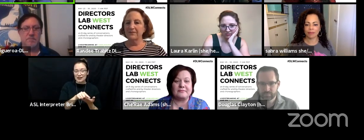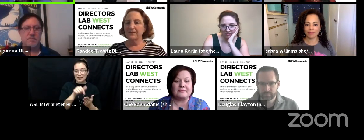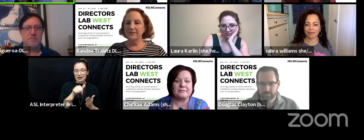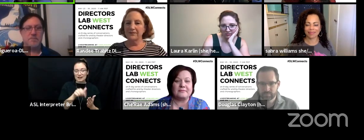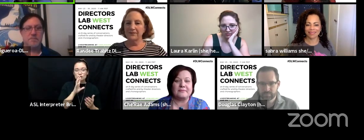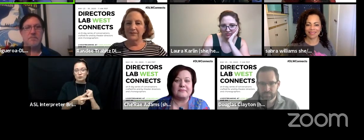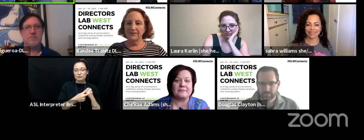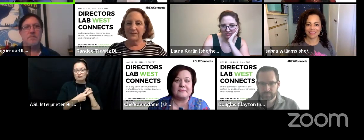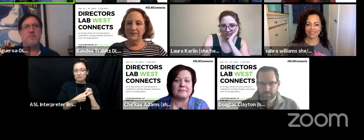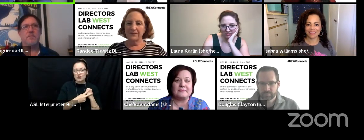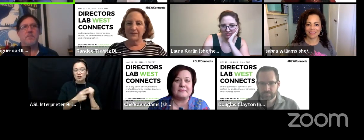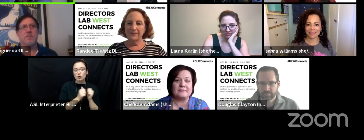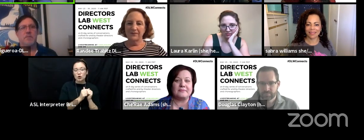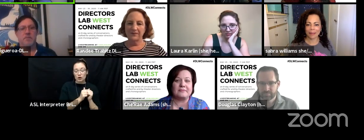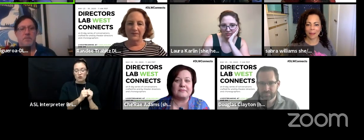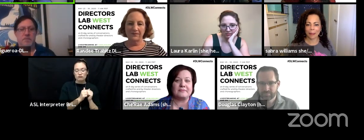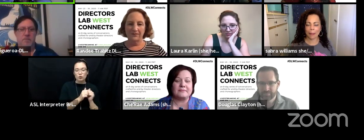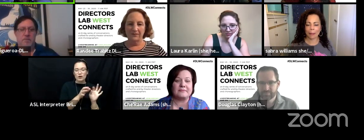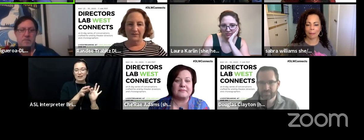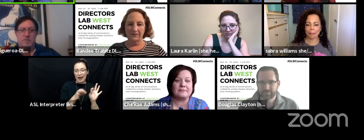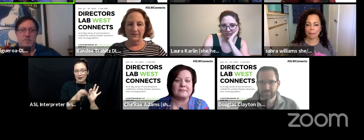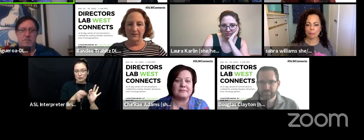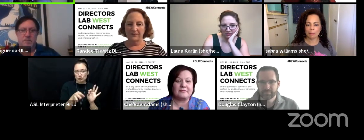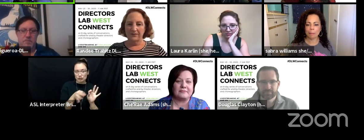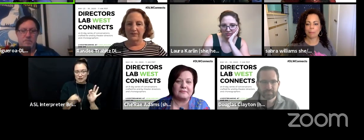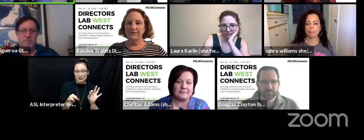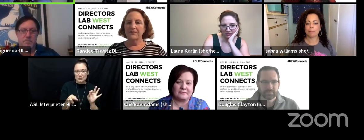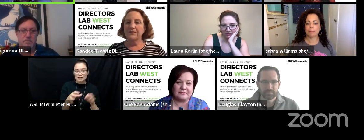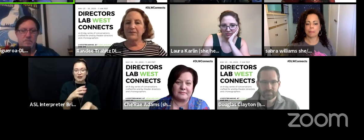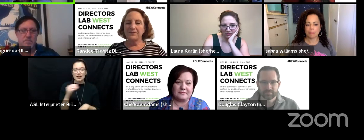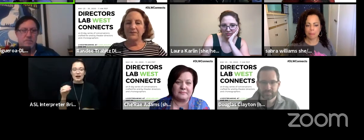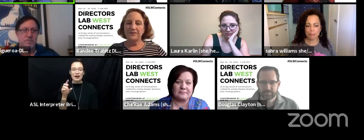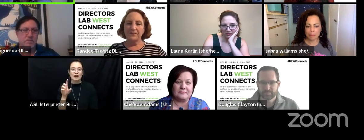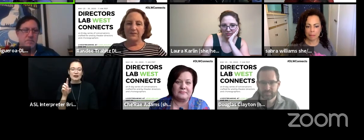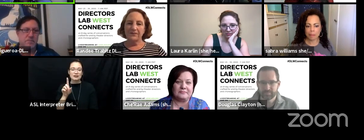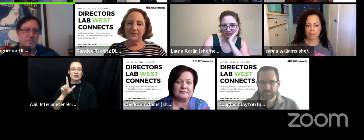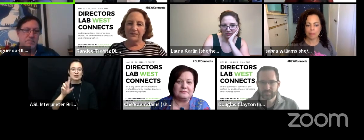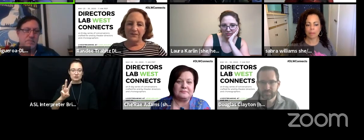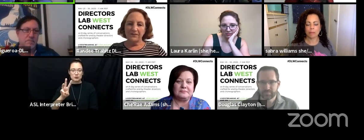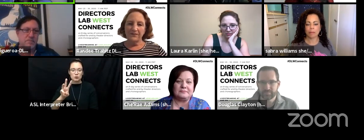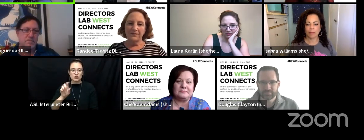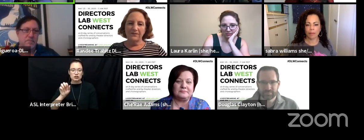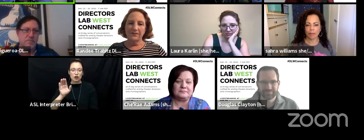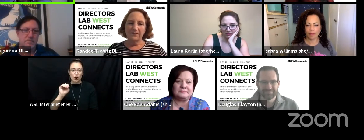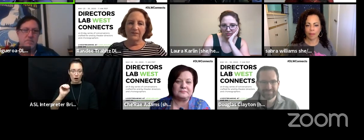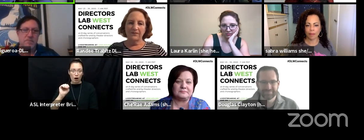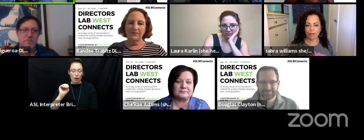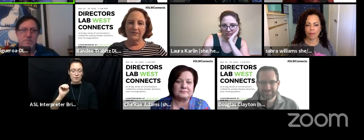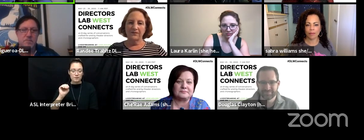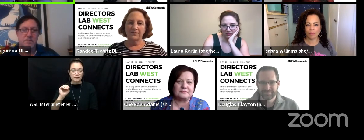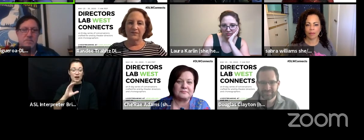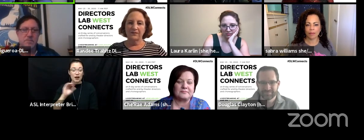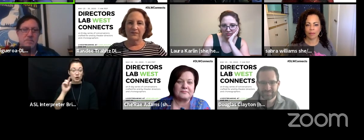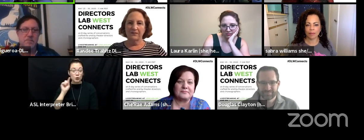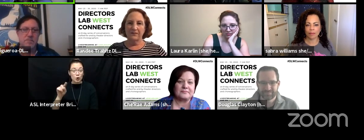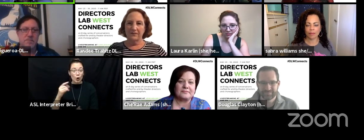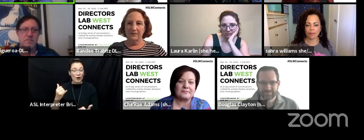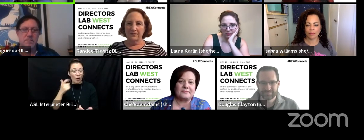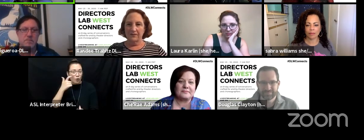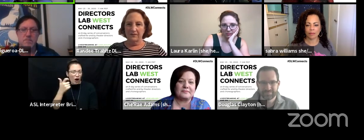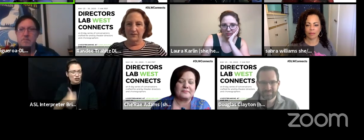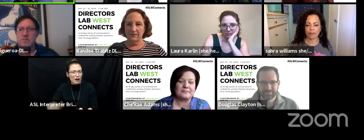and available with closed captions on both HowlRound.com and DirectorsLabWest.com later tonight. And you can head there now to watch any